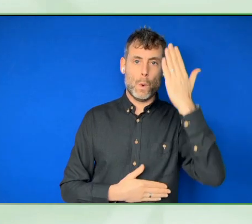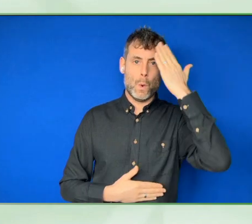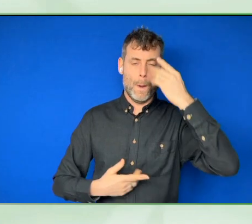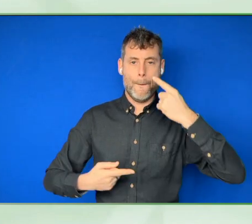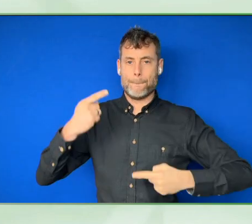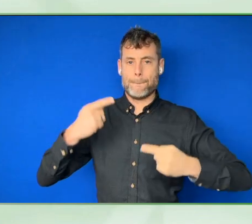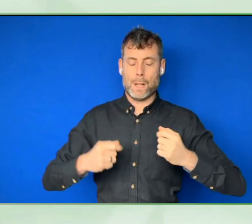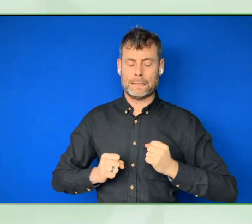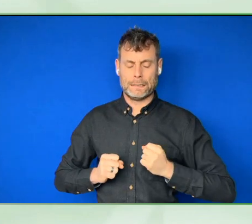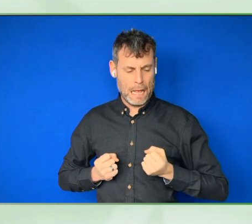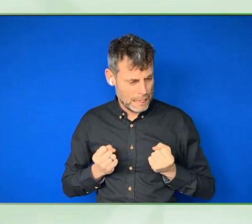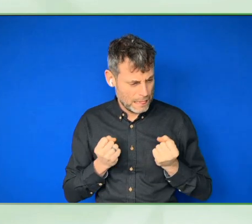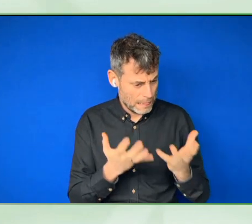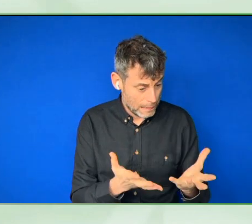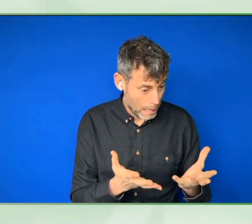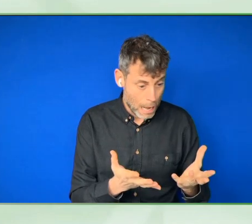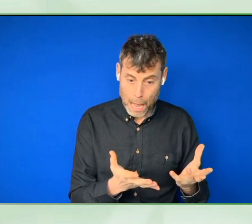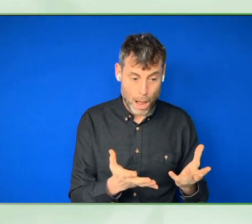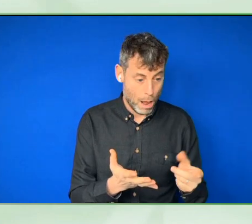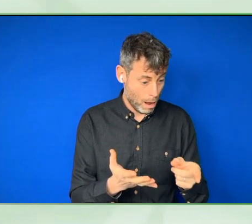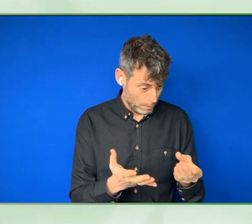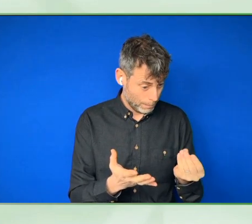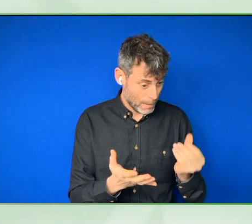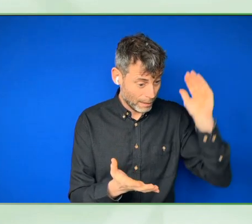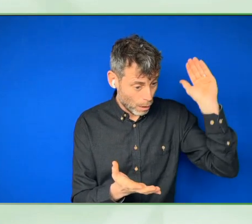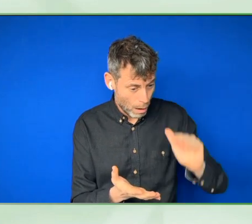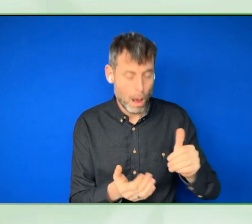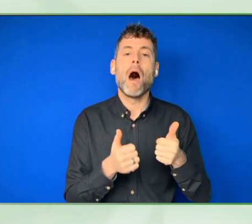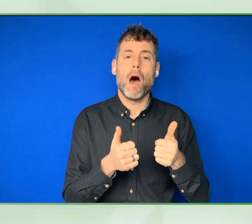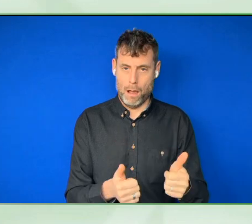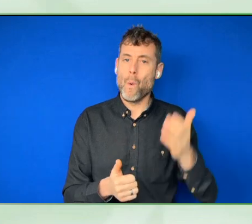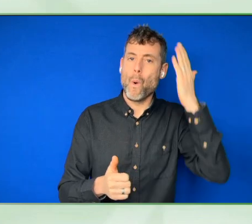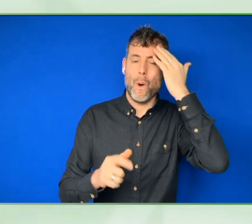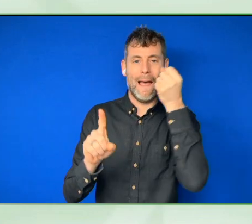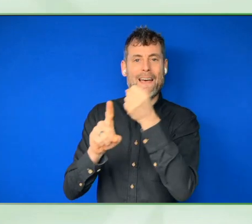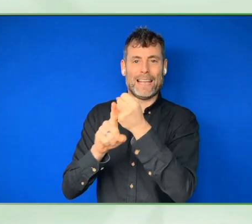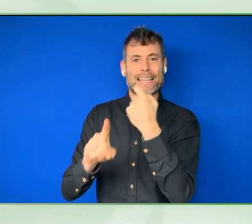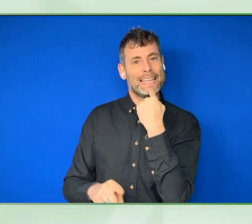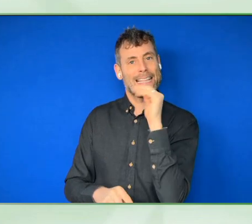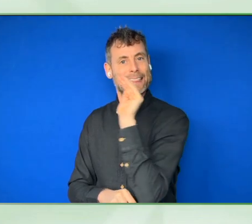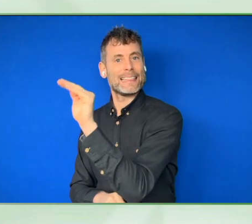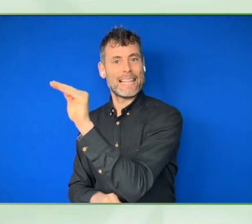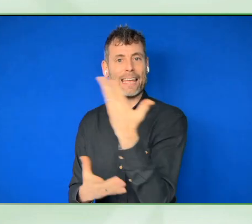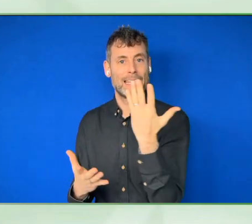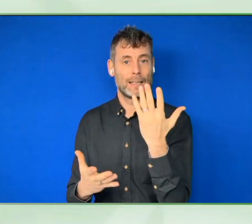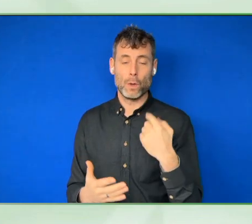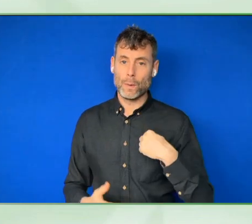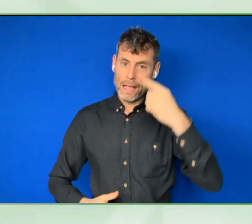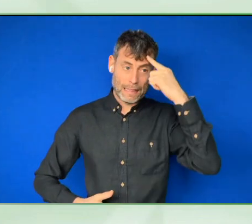find ourselves in an advocacy situation, of course, we would all like to think that we're right. You know, who can argue